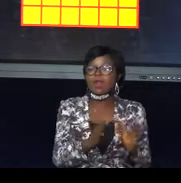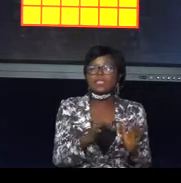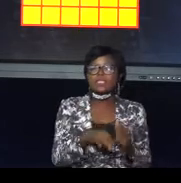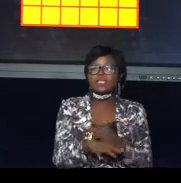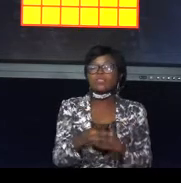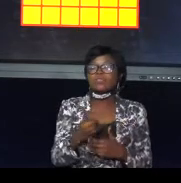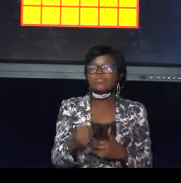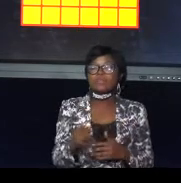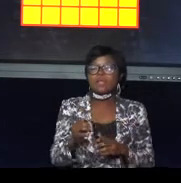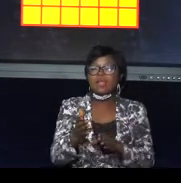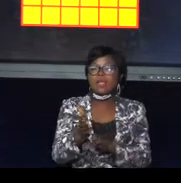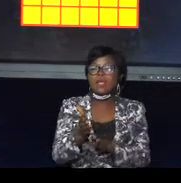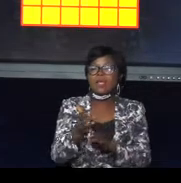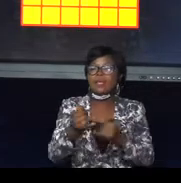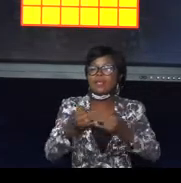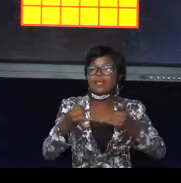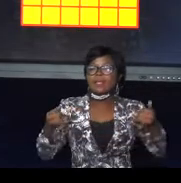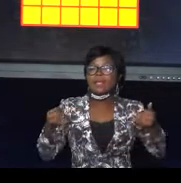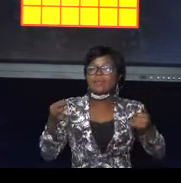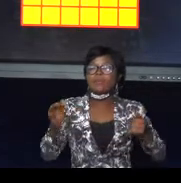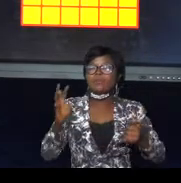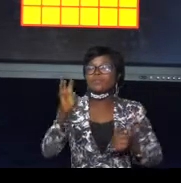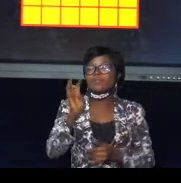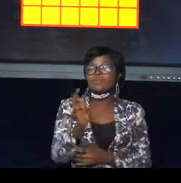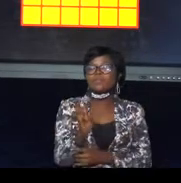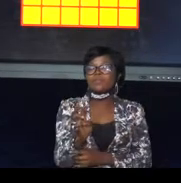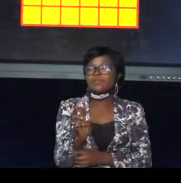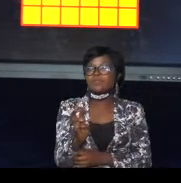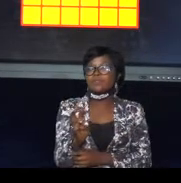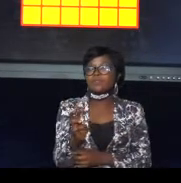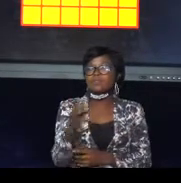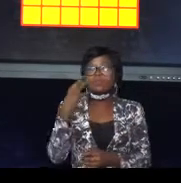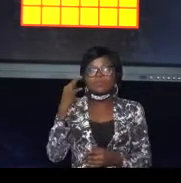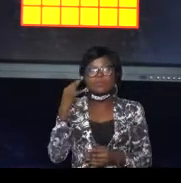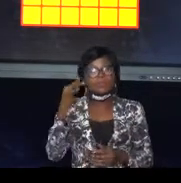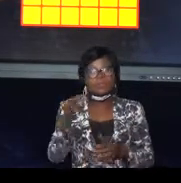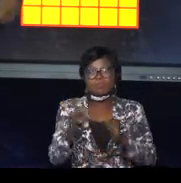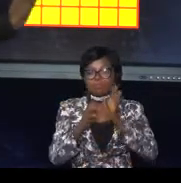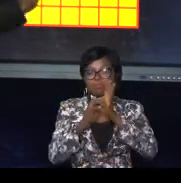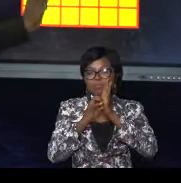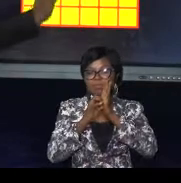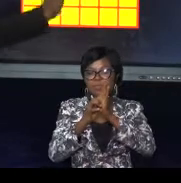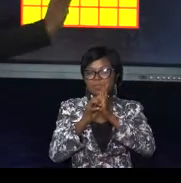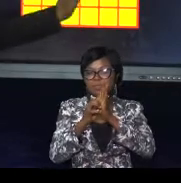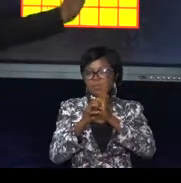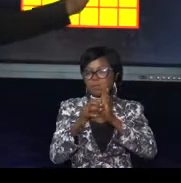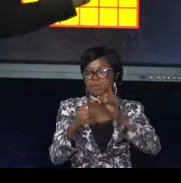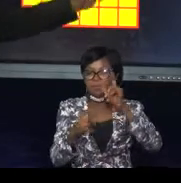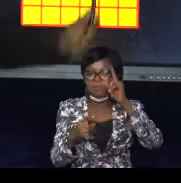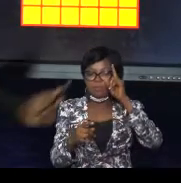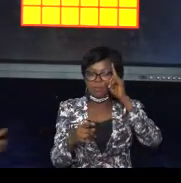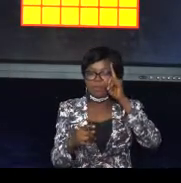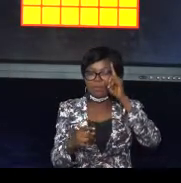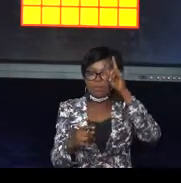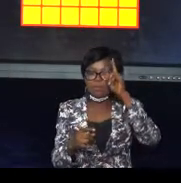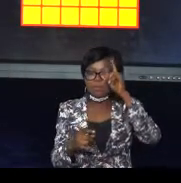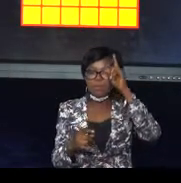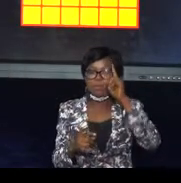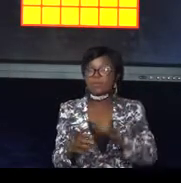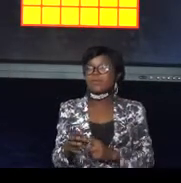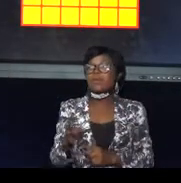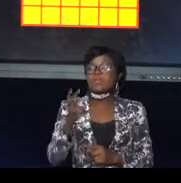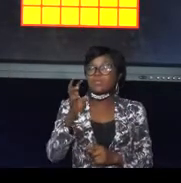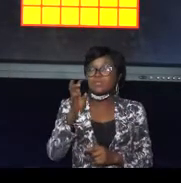in lines of 6. So 6 in 4 places, that's 24. Now 6 in 1, 2, 3, 4, 5, 6. That